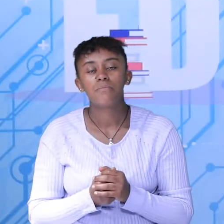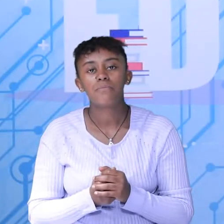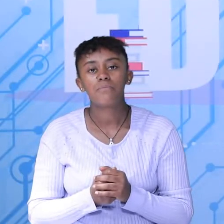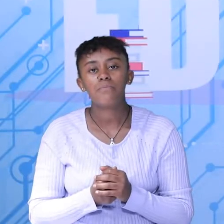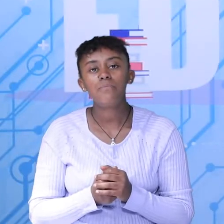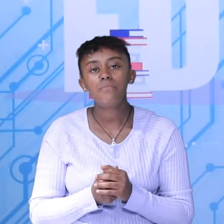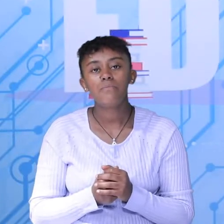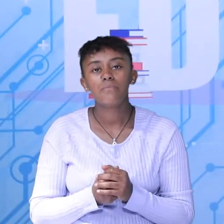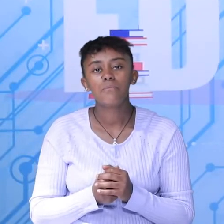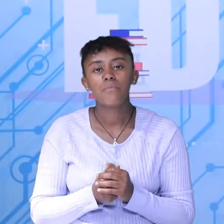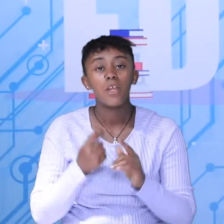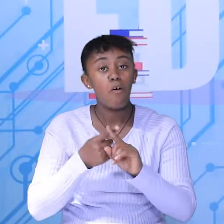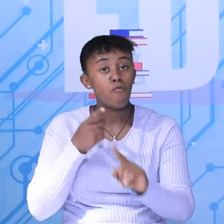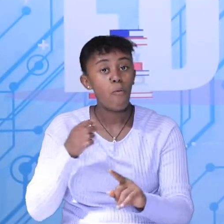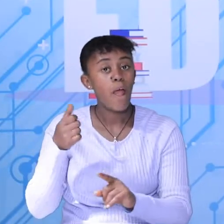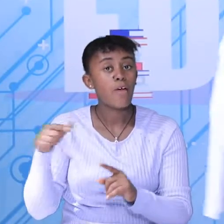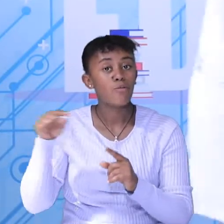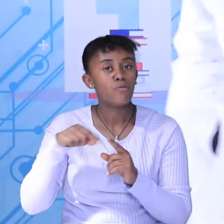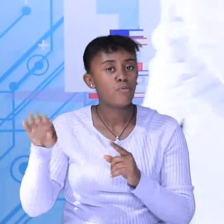electric current from A to B,